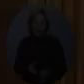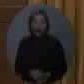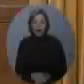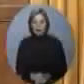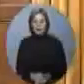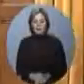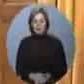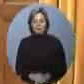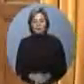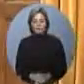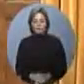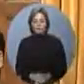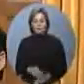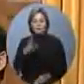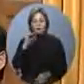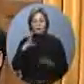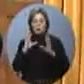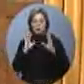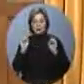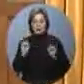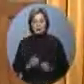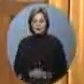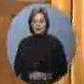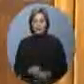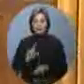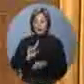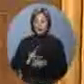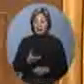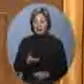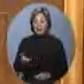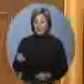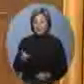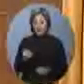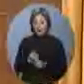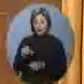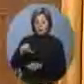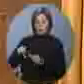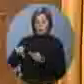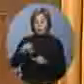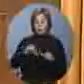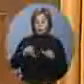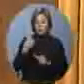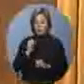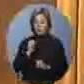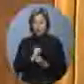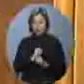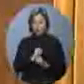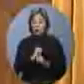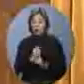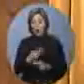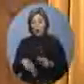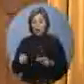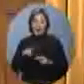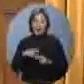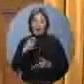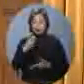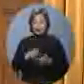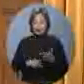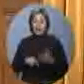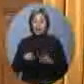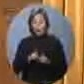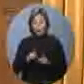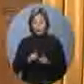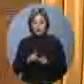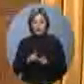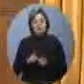Mr. Speaker, while the Liberals launched a tour to promote their Liberal leaders' reckless $6 billion tax hike, our Conservative government is standing